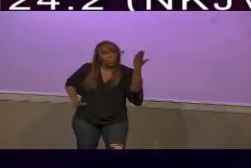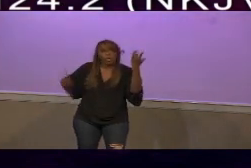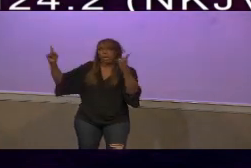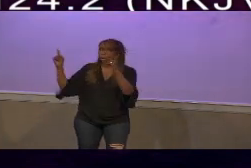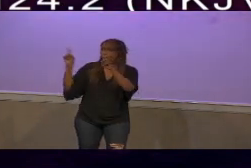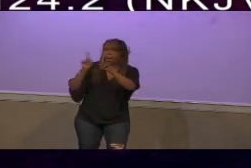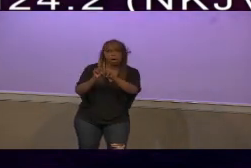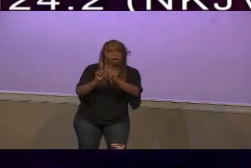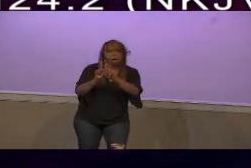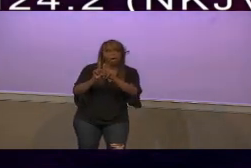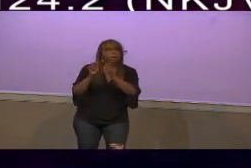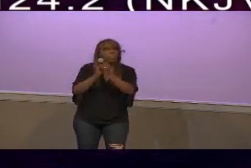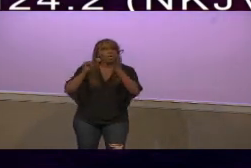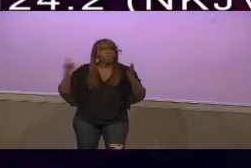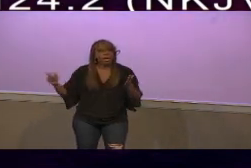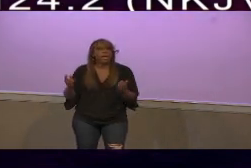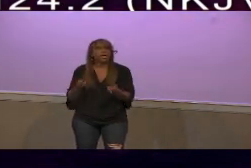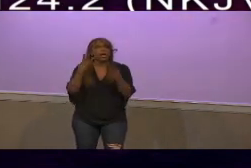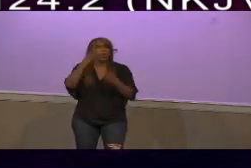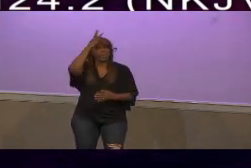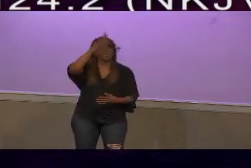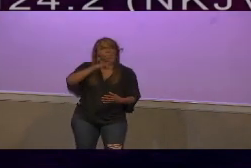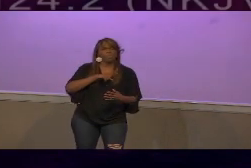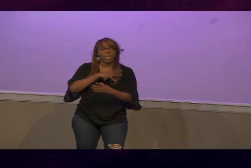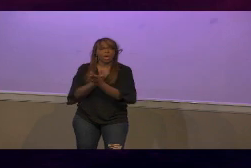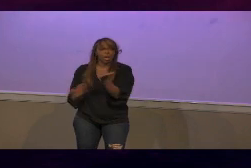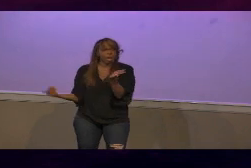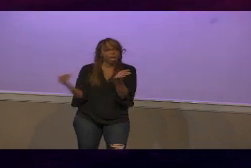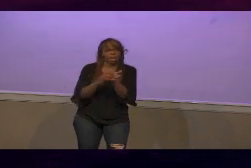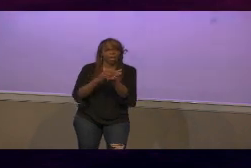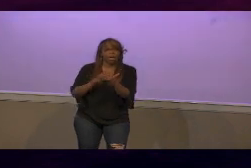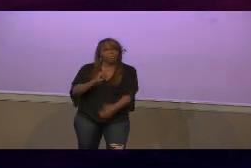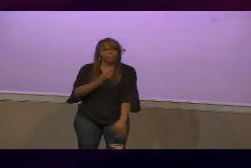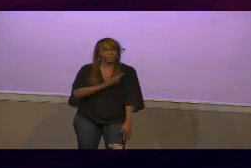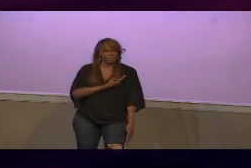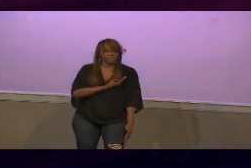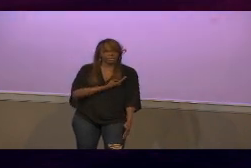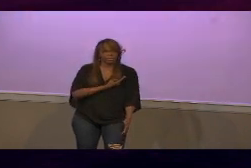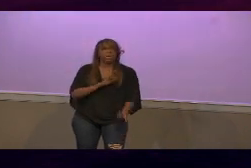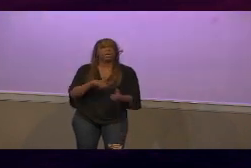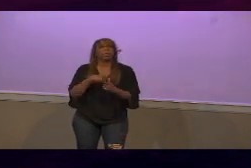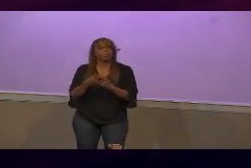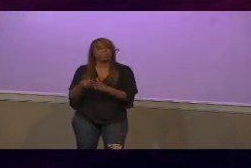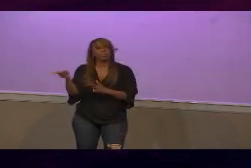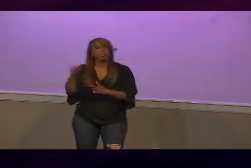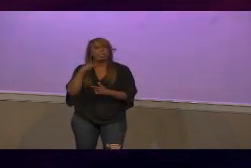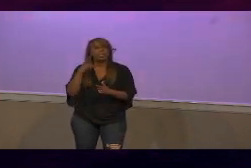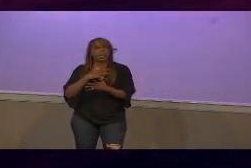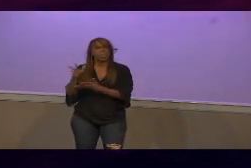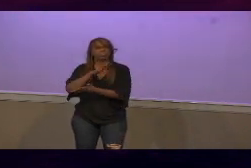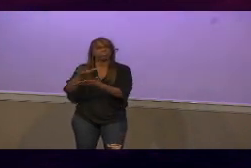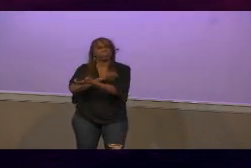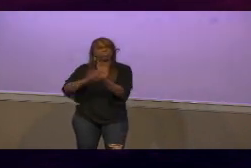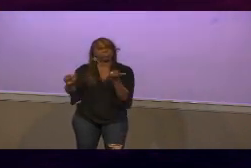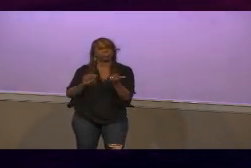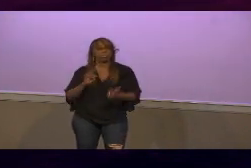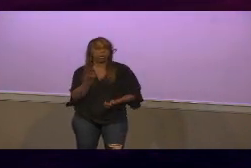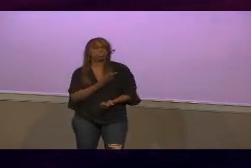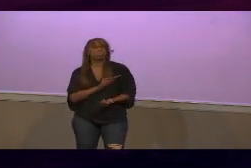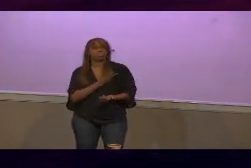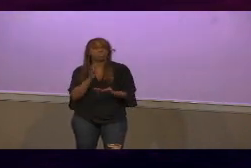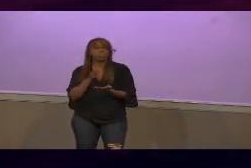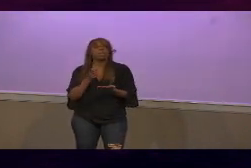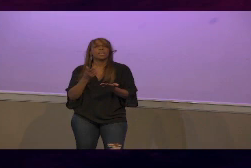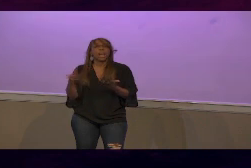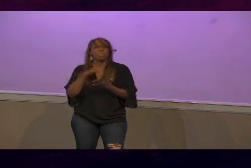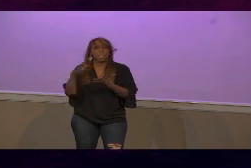was on our side, when men rose up against us, then they would have swallowed us alive when their